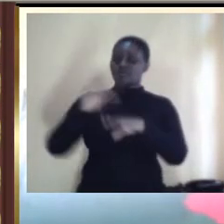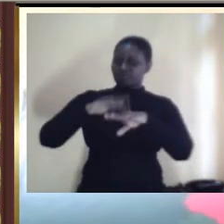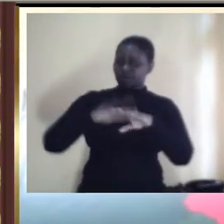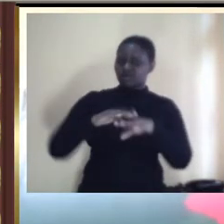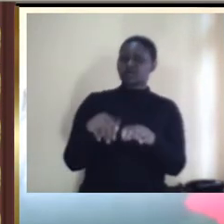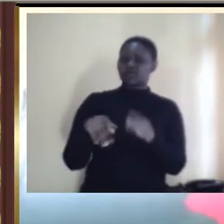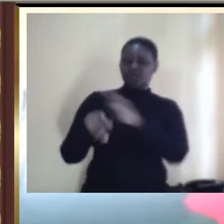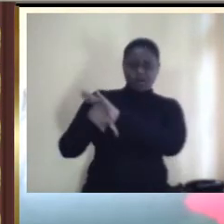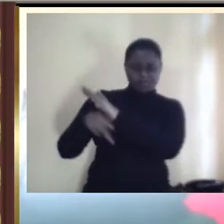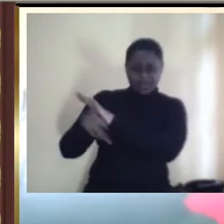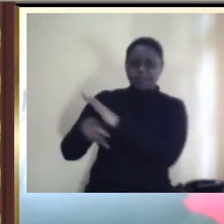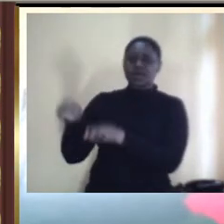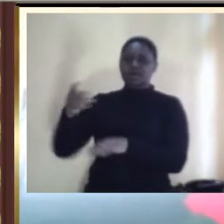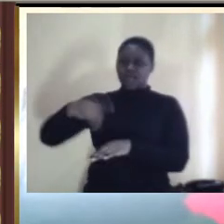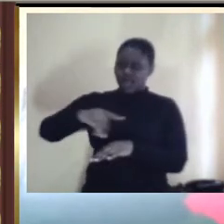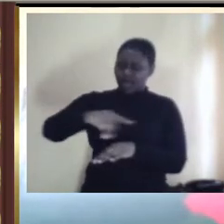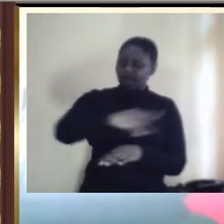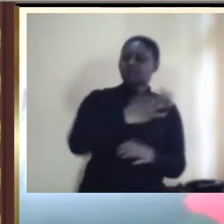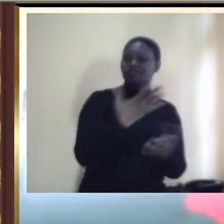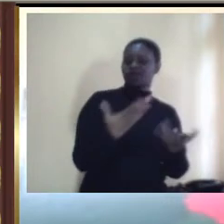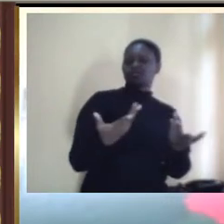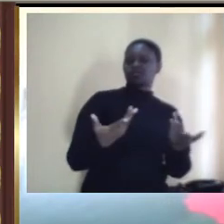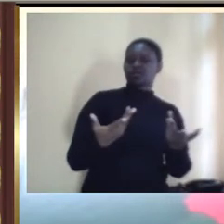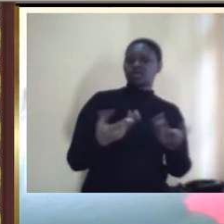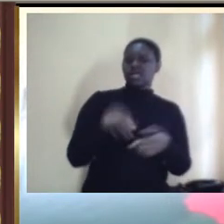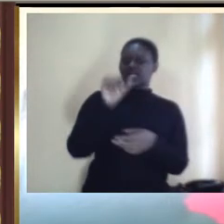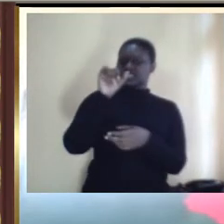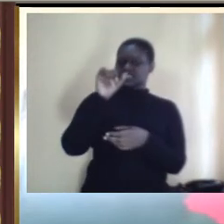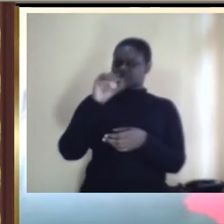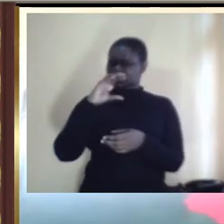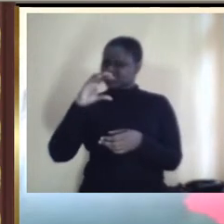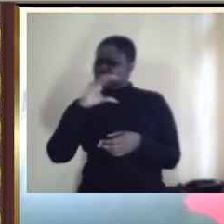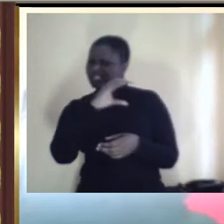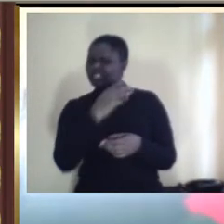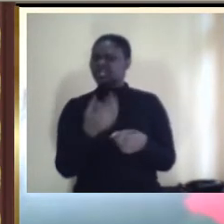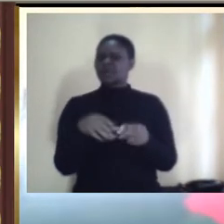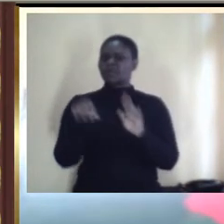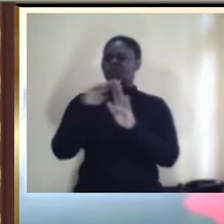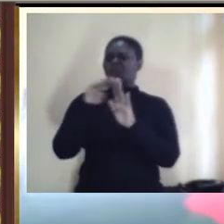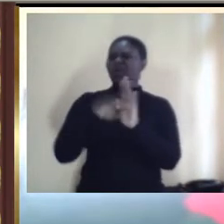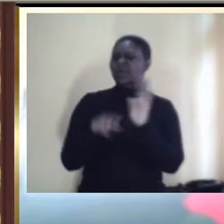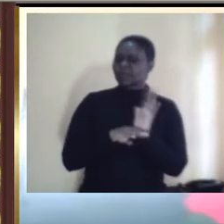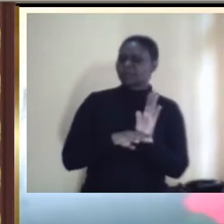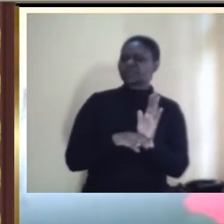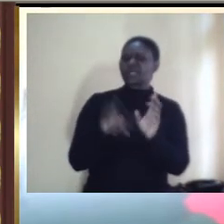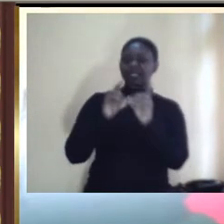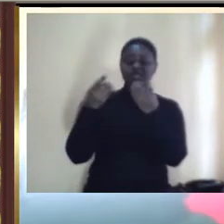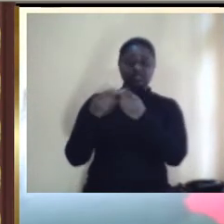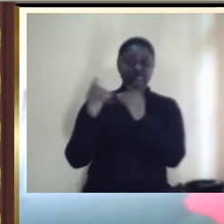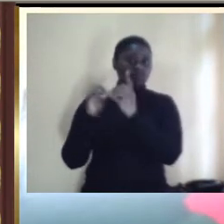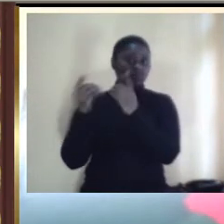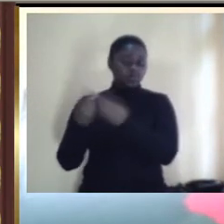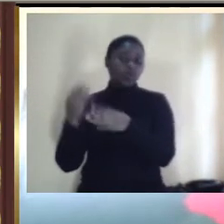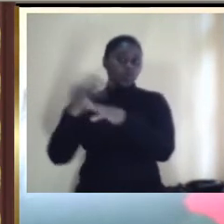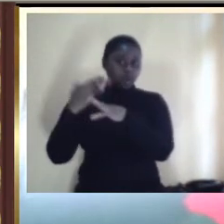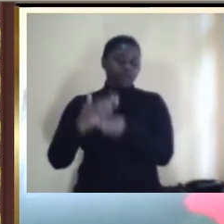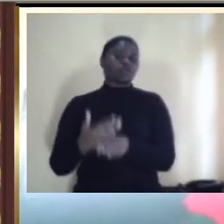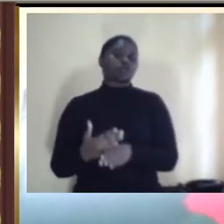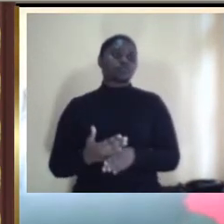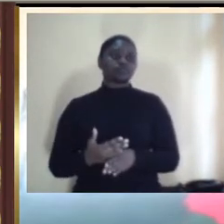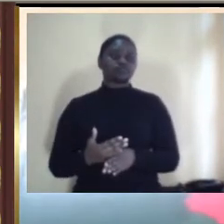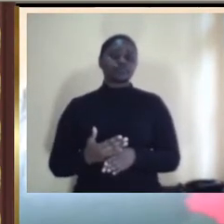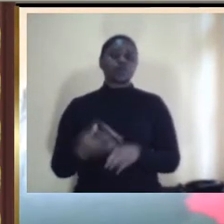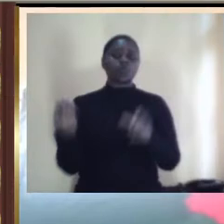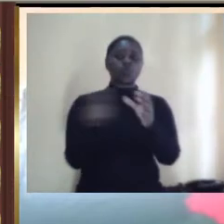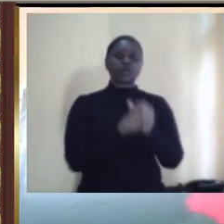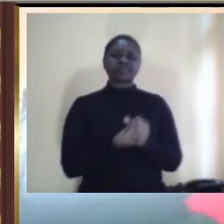the primary animal healthcare and CCS program, the department that is working